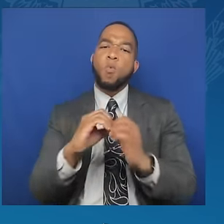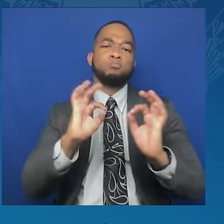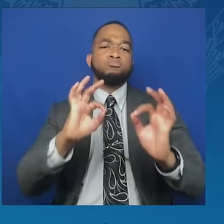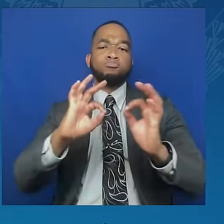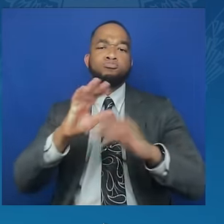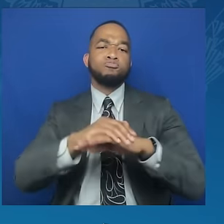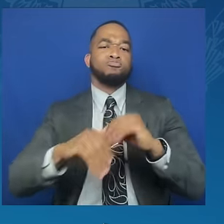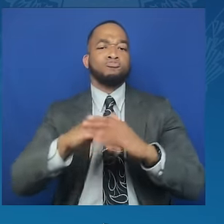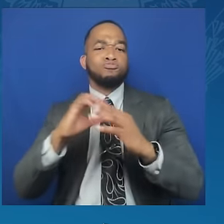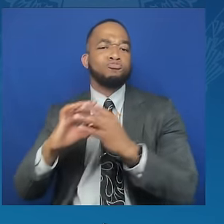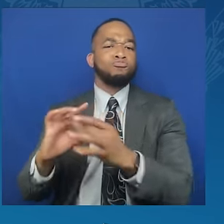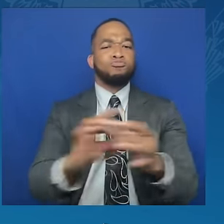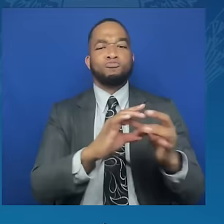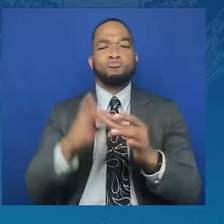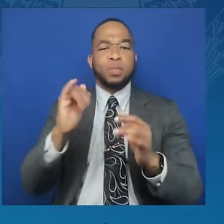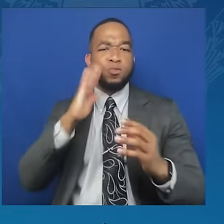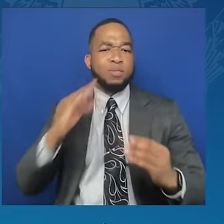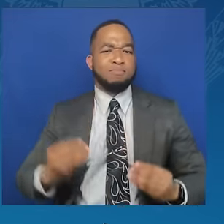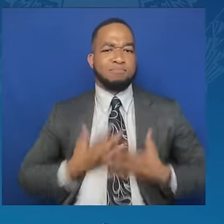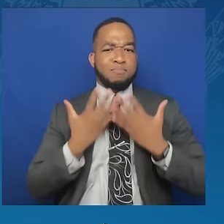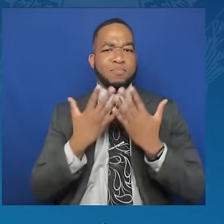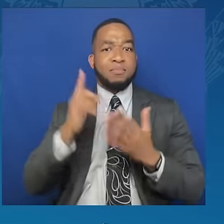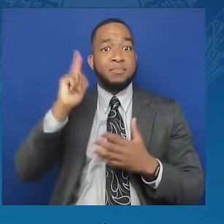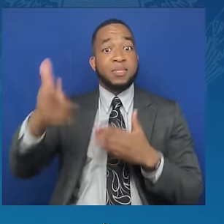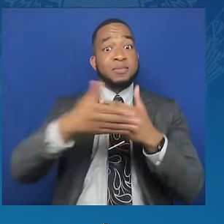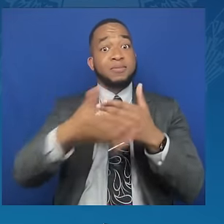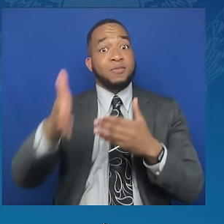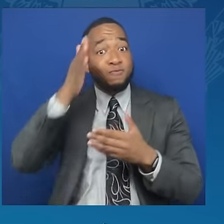same. Thank you. Thank you.